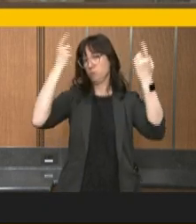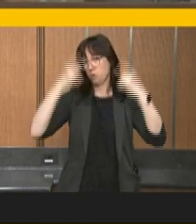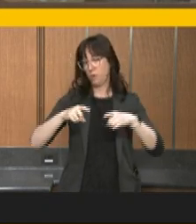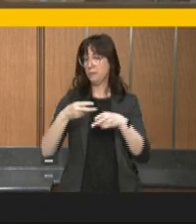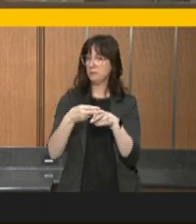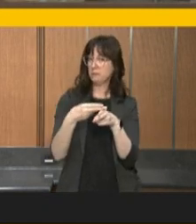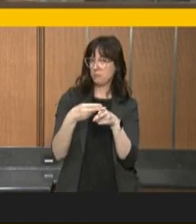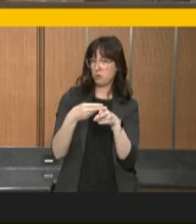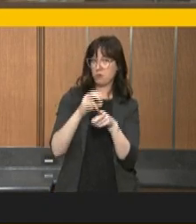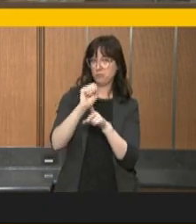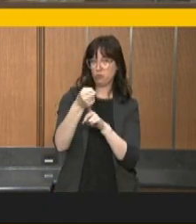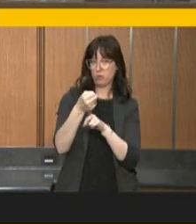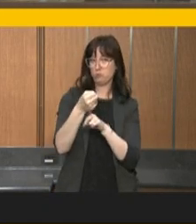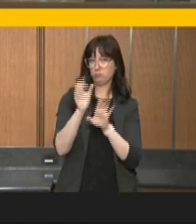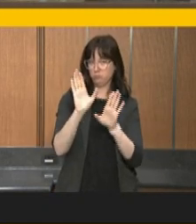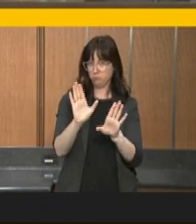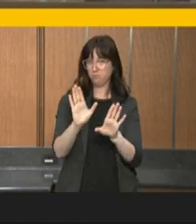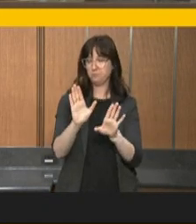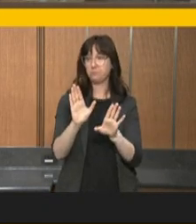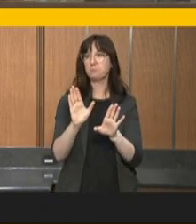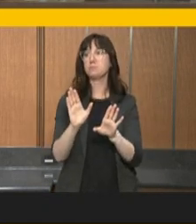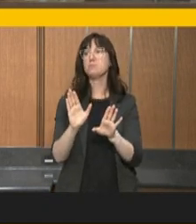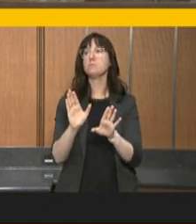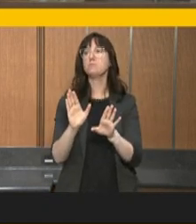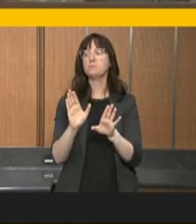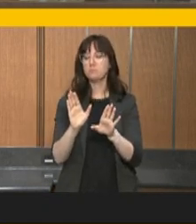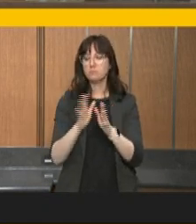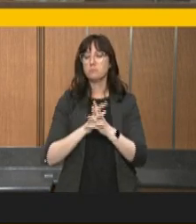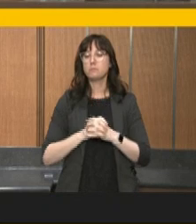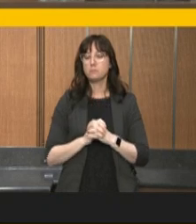situation. As concerns